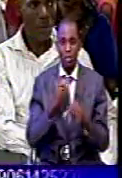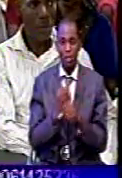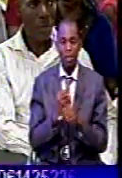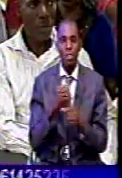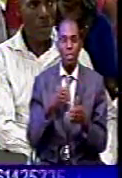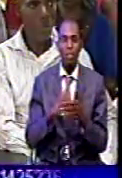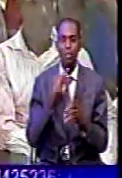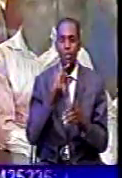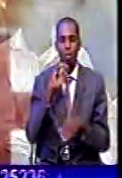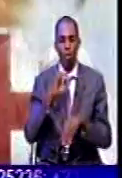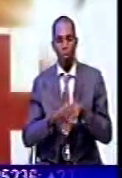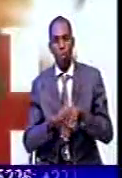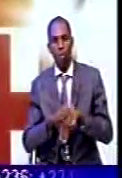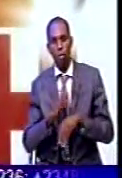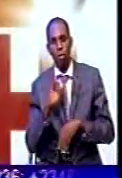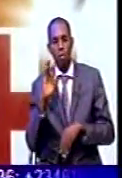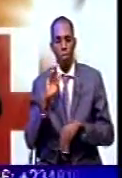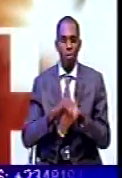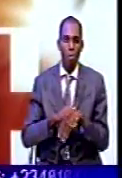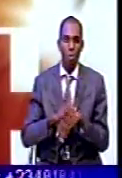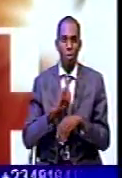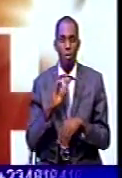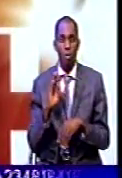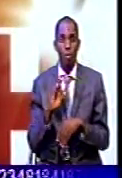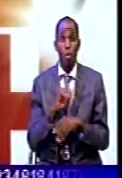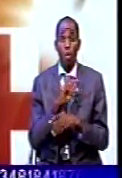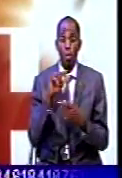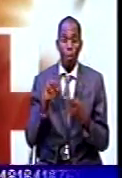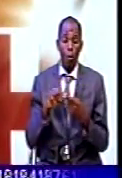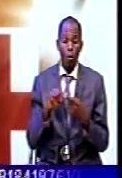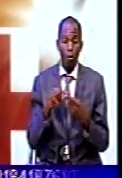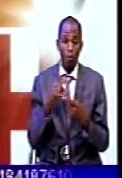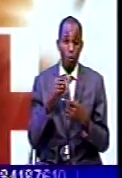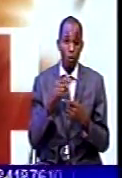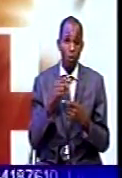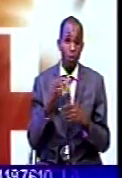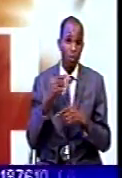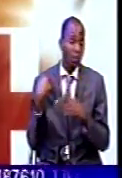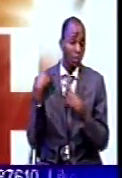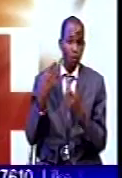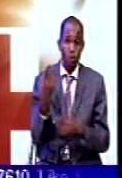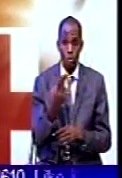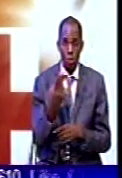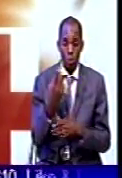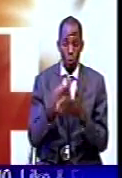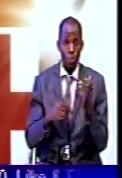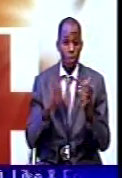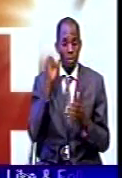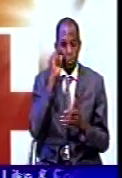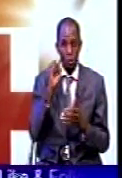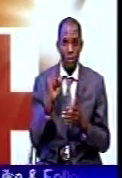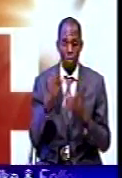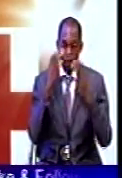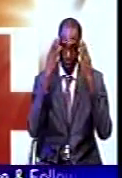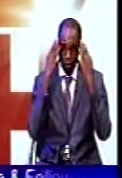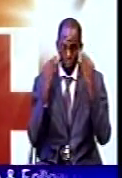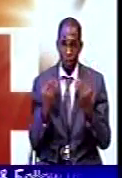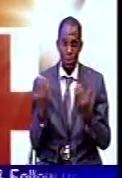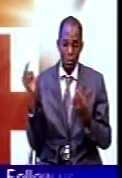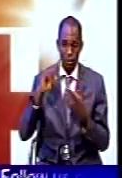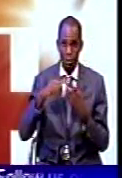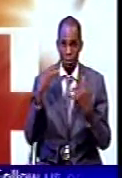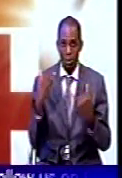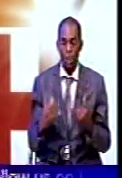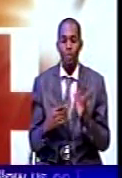in the afternoon, on Thursday, on Friday, up to now, nothing has happened. And I only go